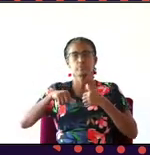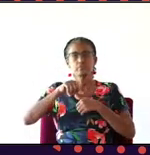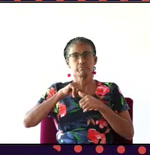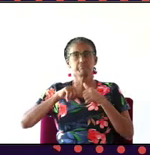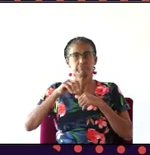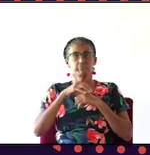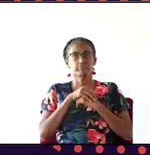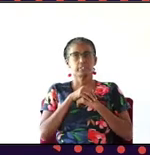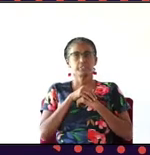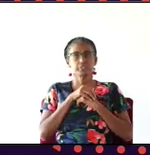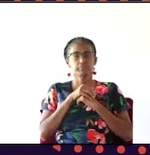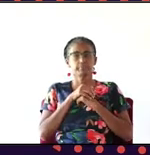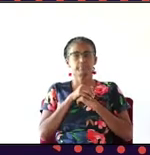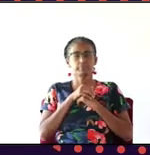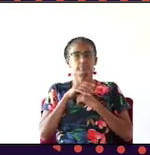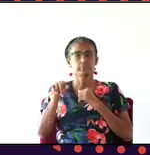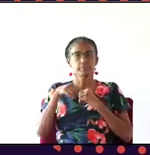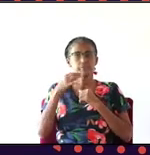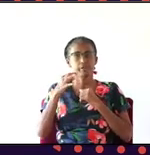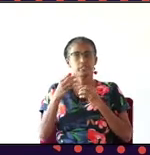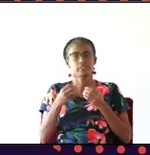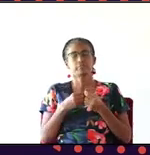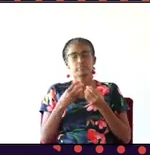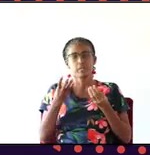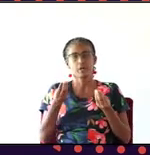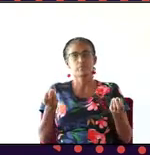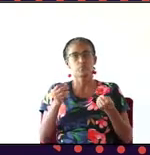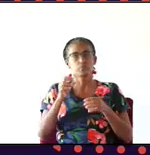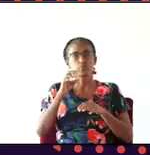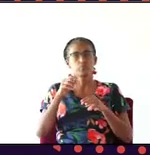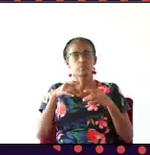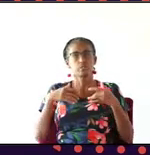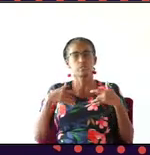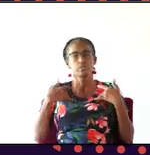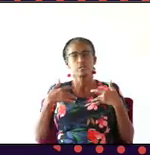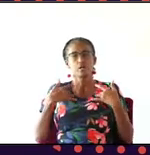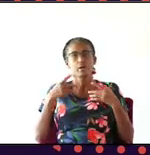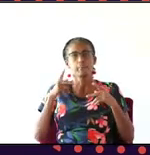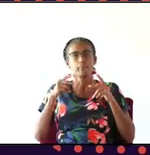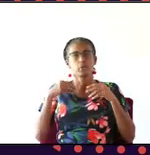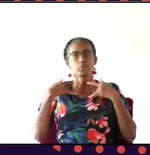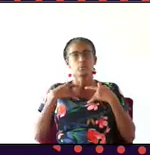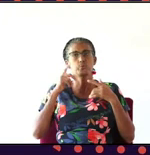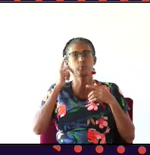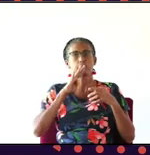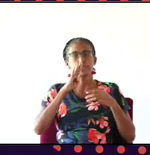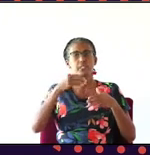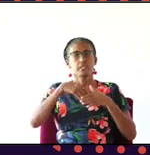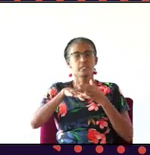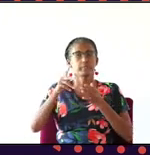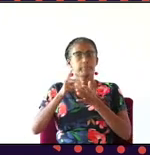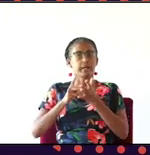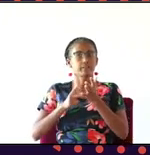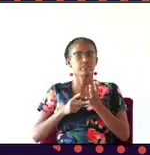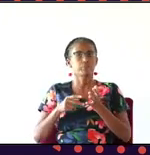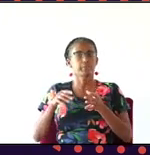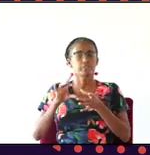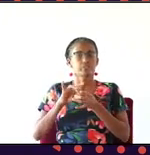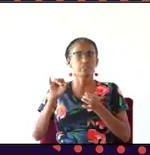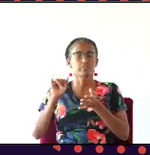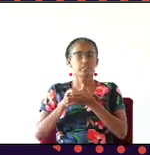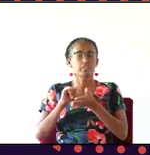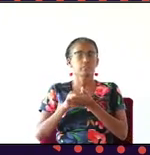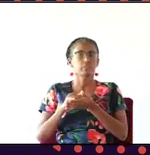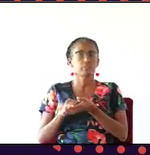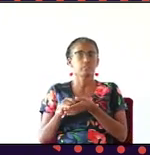couple of our young people will be a major participant in that ministry on Friday night. All right?